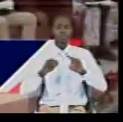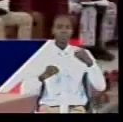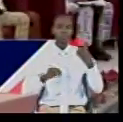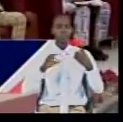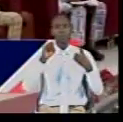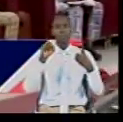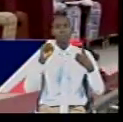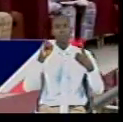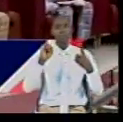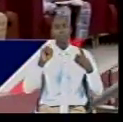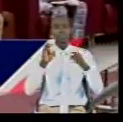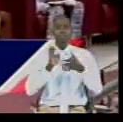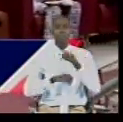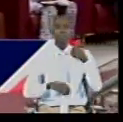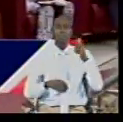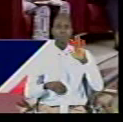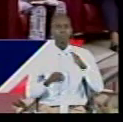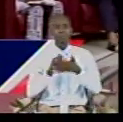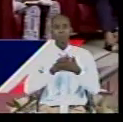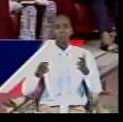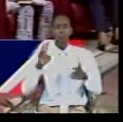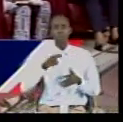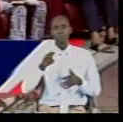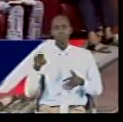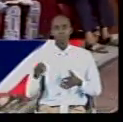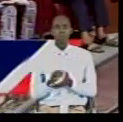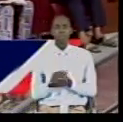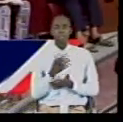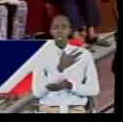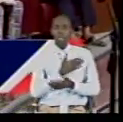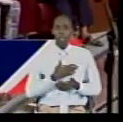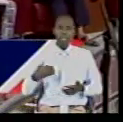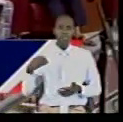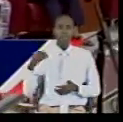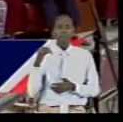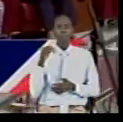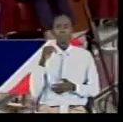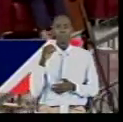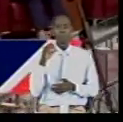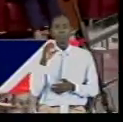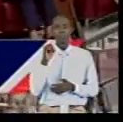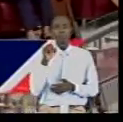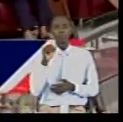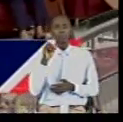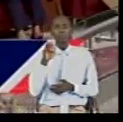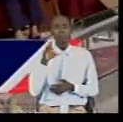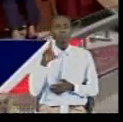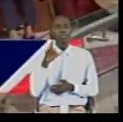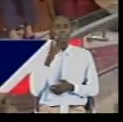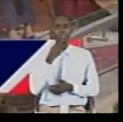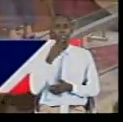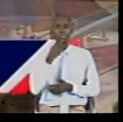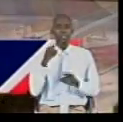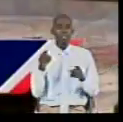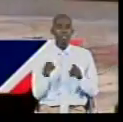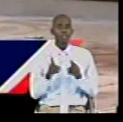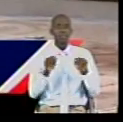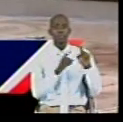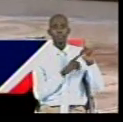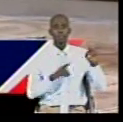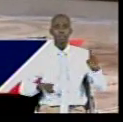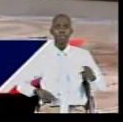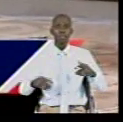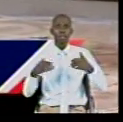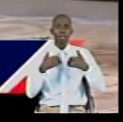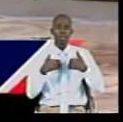15, I'm reading from verse 22. And Samuel said, "And the Lord has great delight